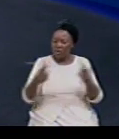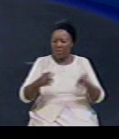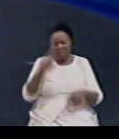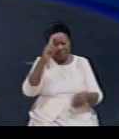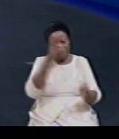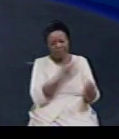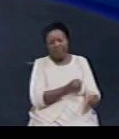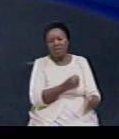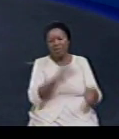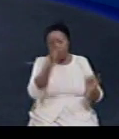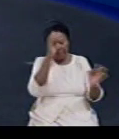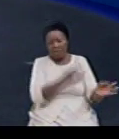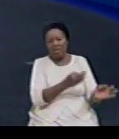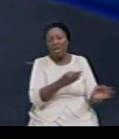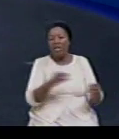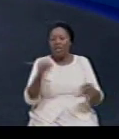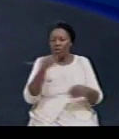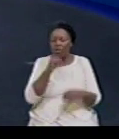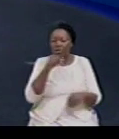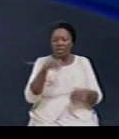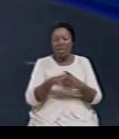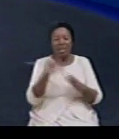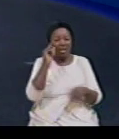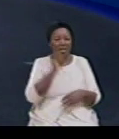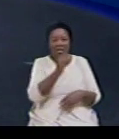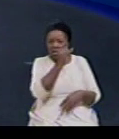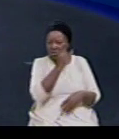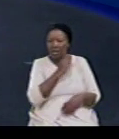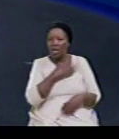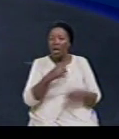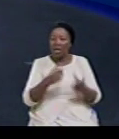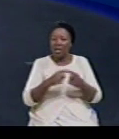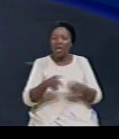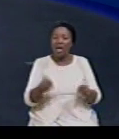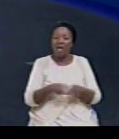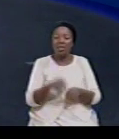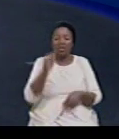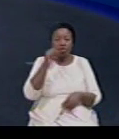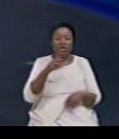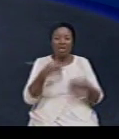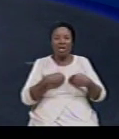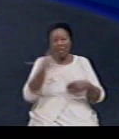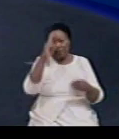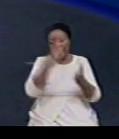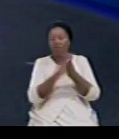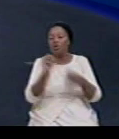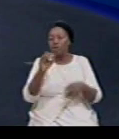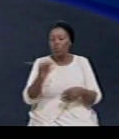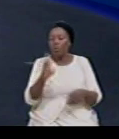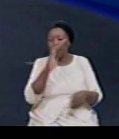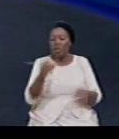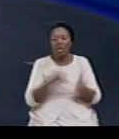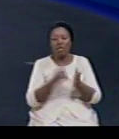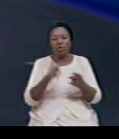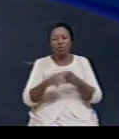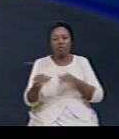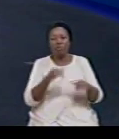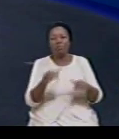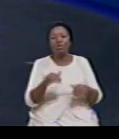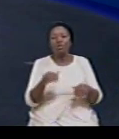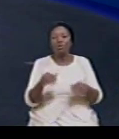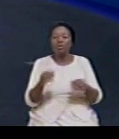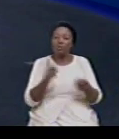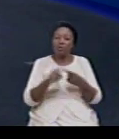then he said, as you have believed, so be it unto you. You understand that? Not as